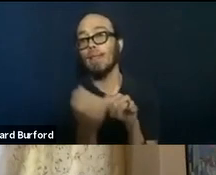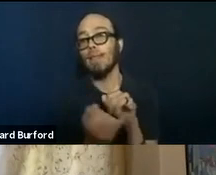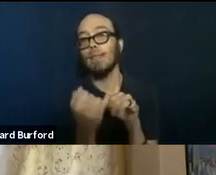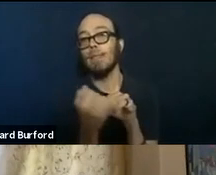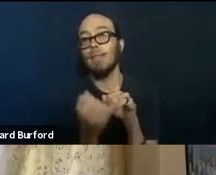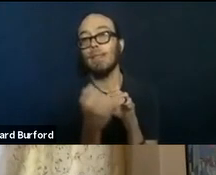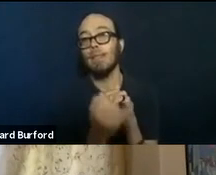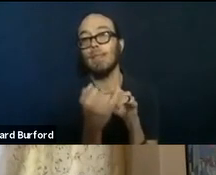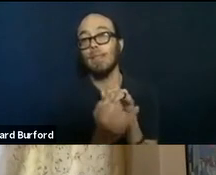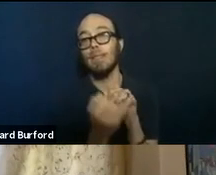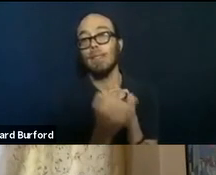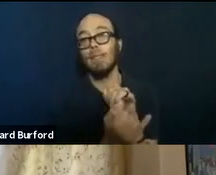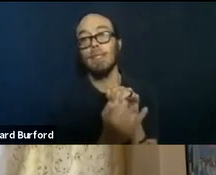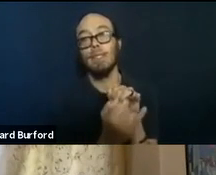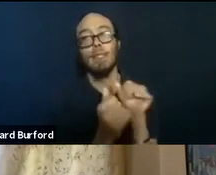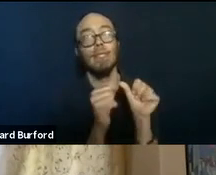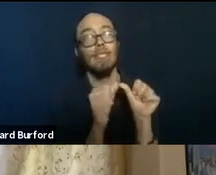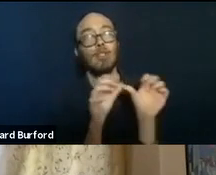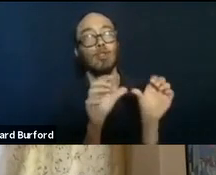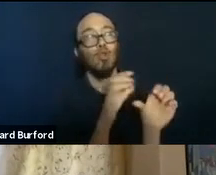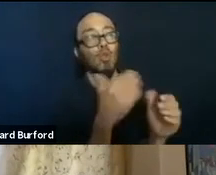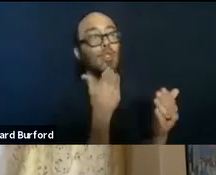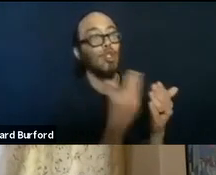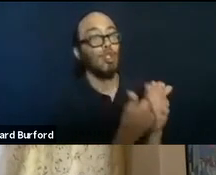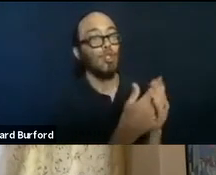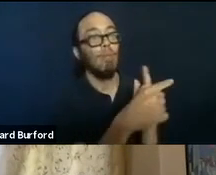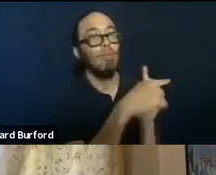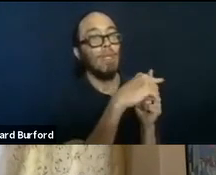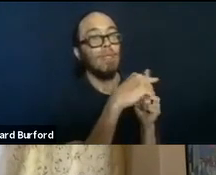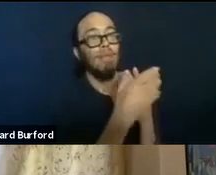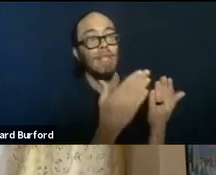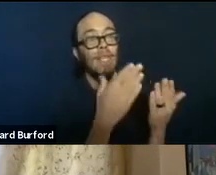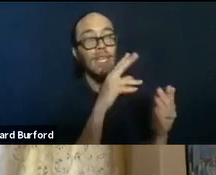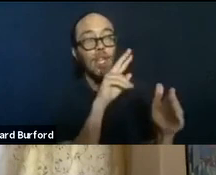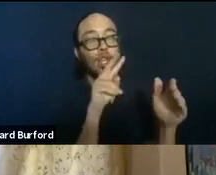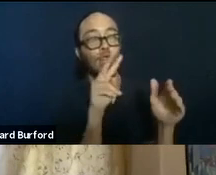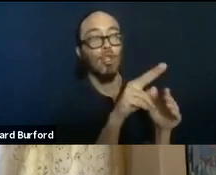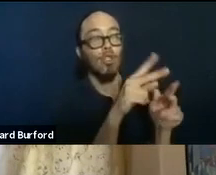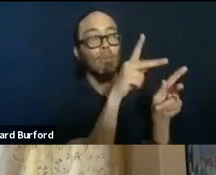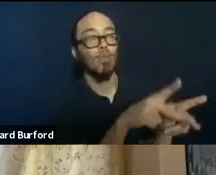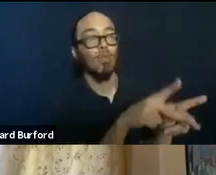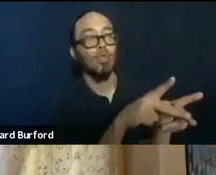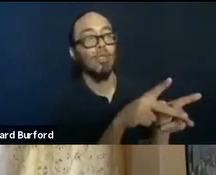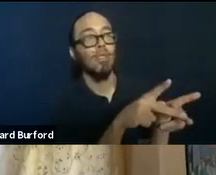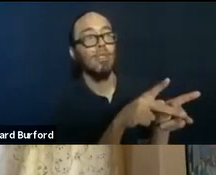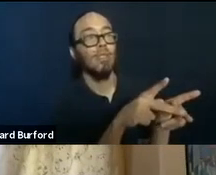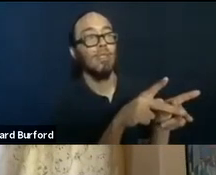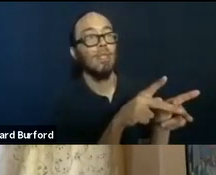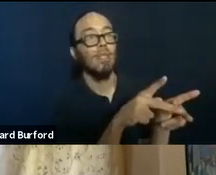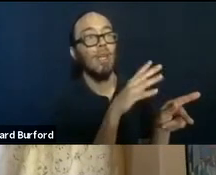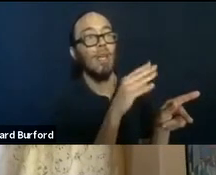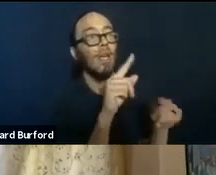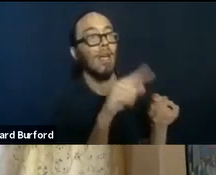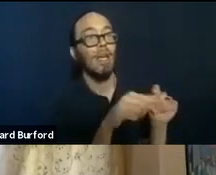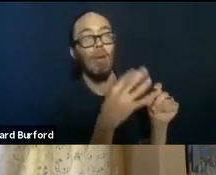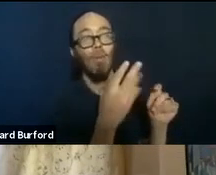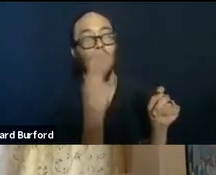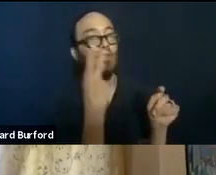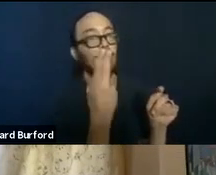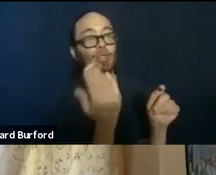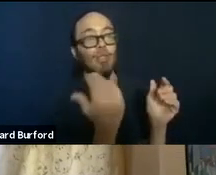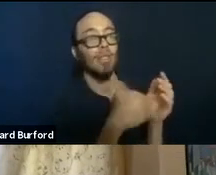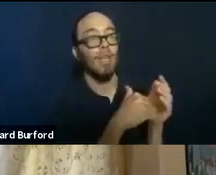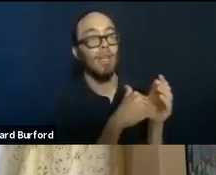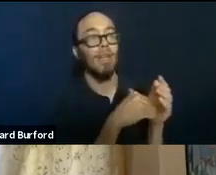lastly, continue doing good. Continuing looking at the person, I can't wait to see you guys in the